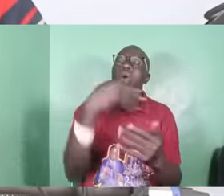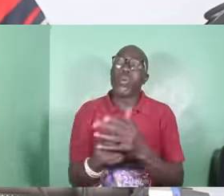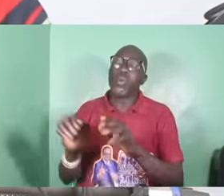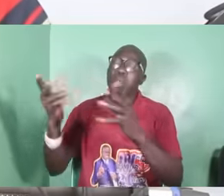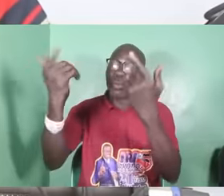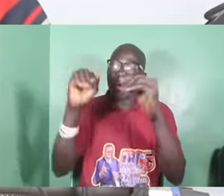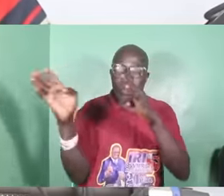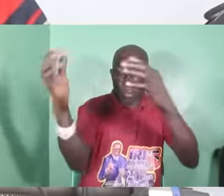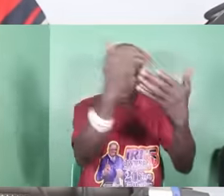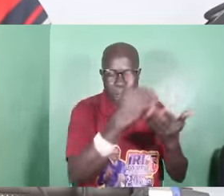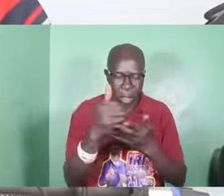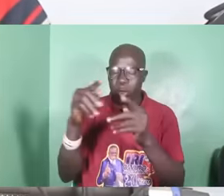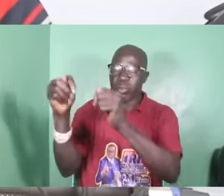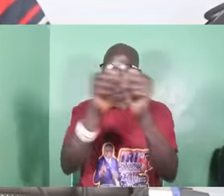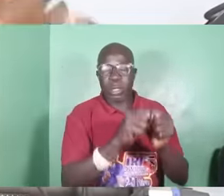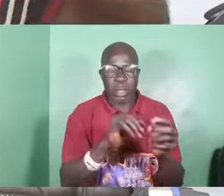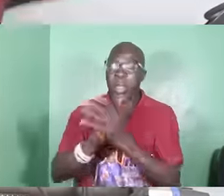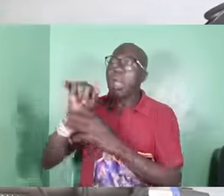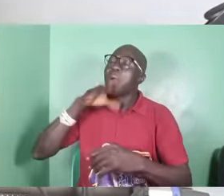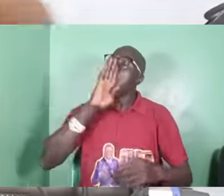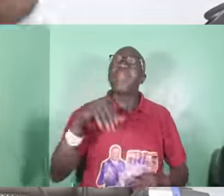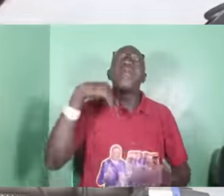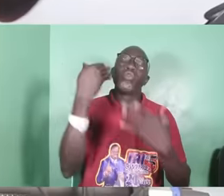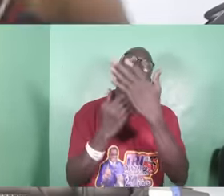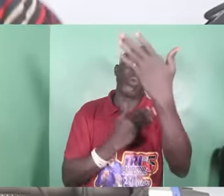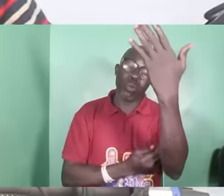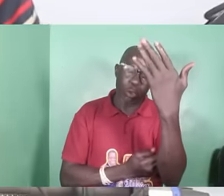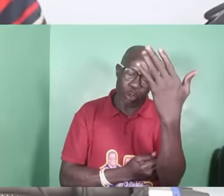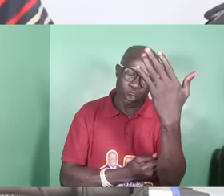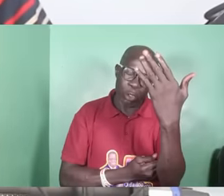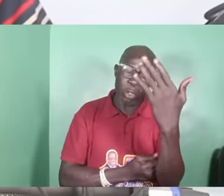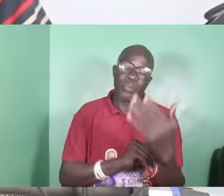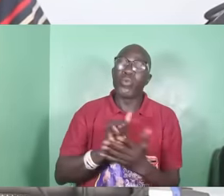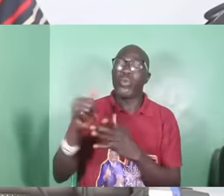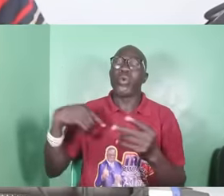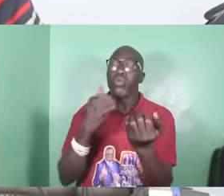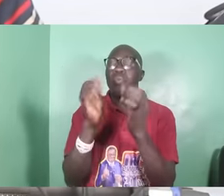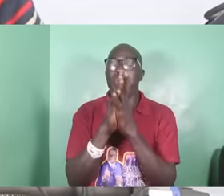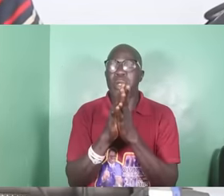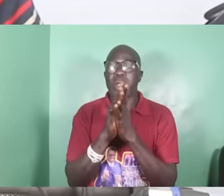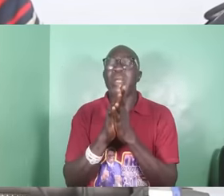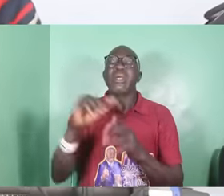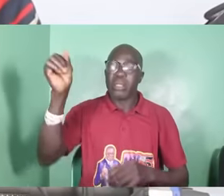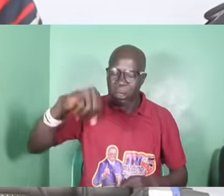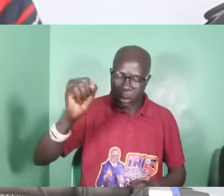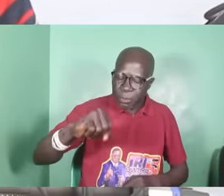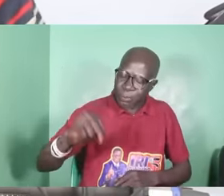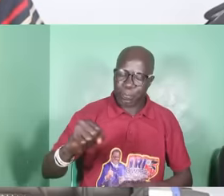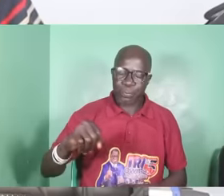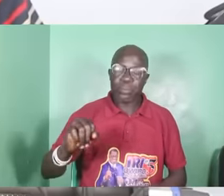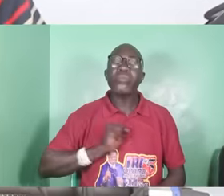Let's assemble. Tomorrow will be powerful. I will be there tomorrow morning. We want to pray.